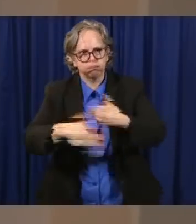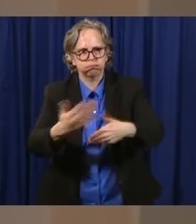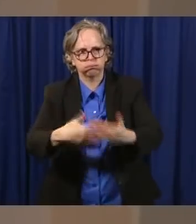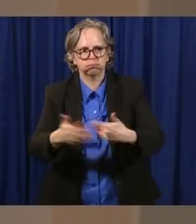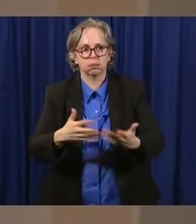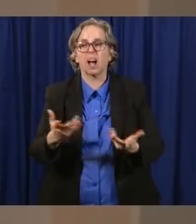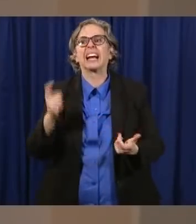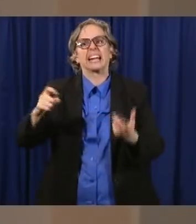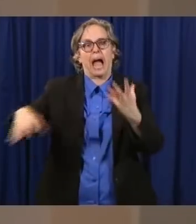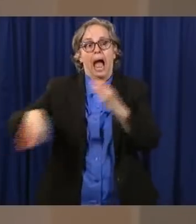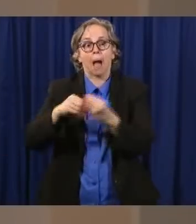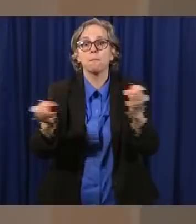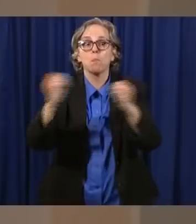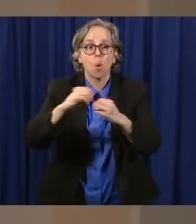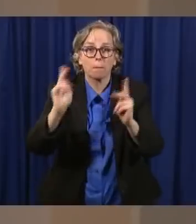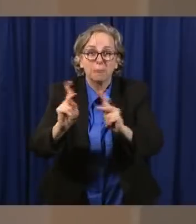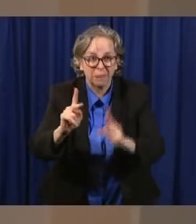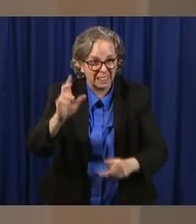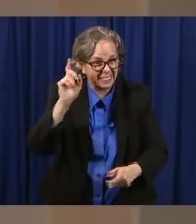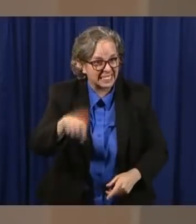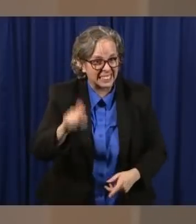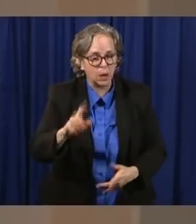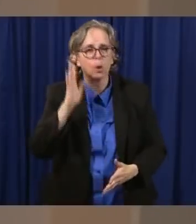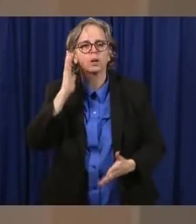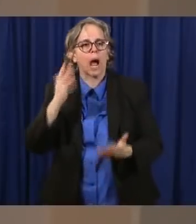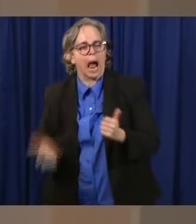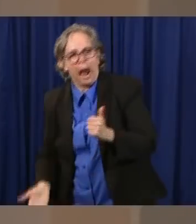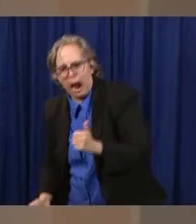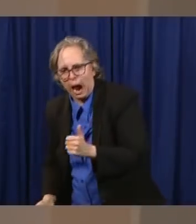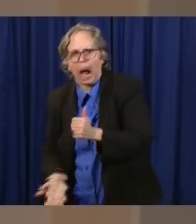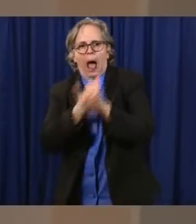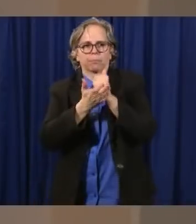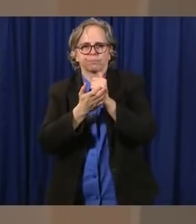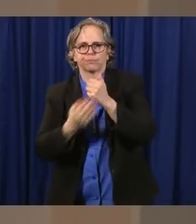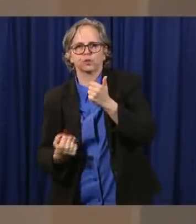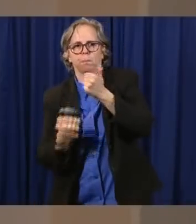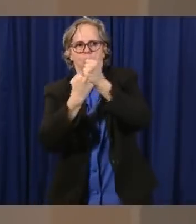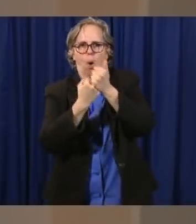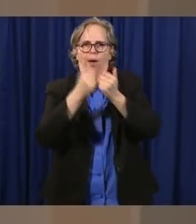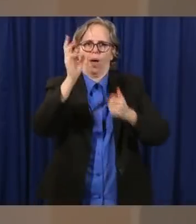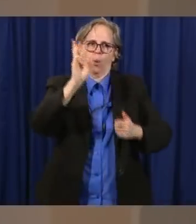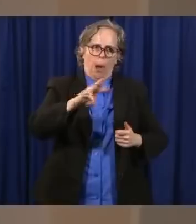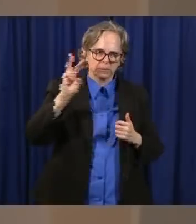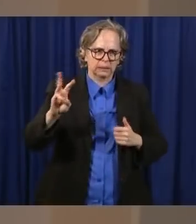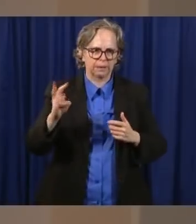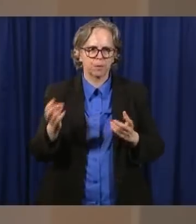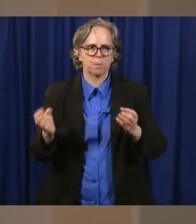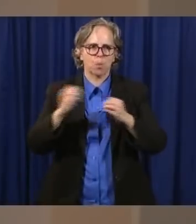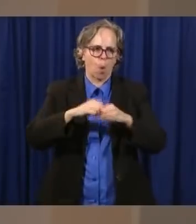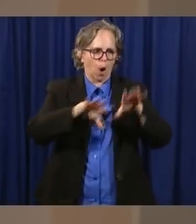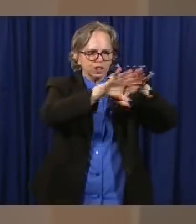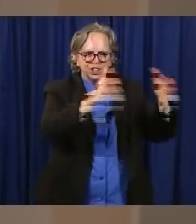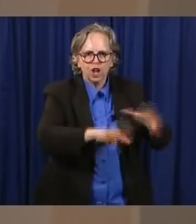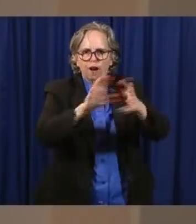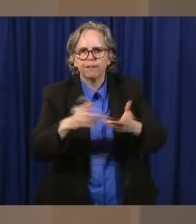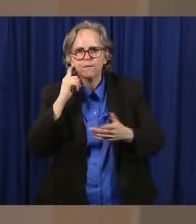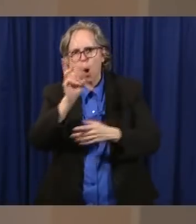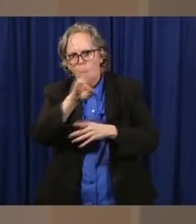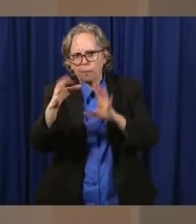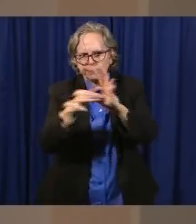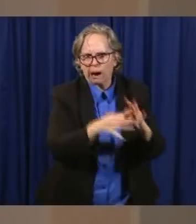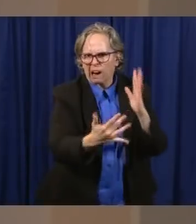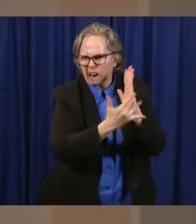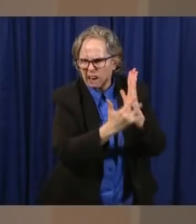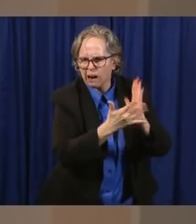the website to continue to try to improve the way that they serve you. And just another issue, I got a call from a member of Congress the